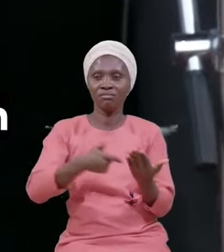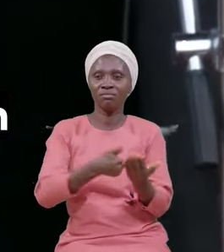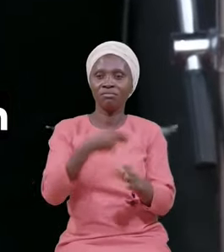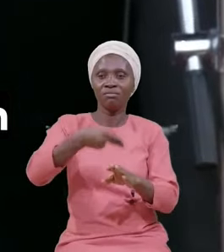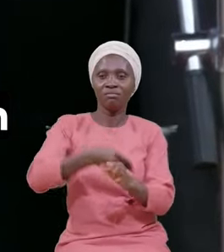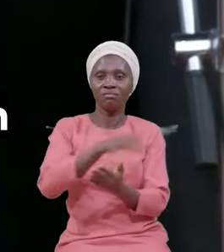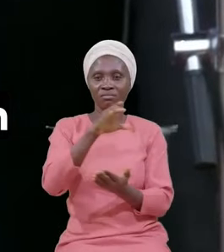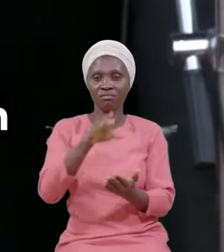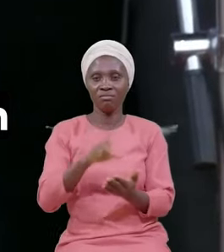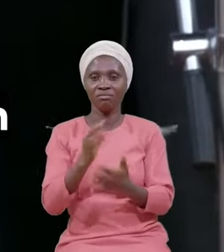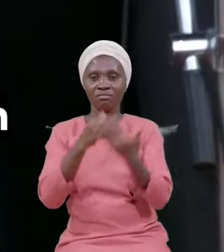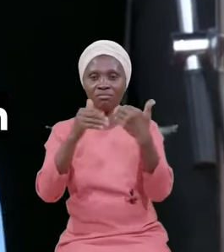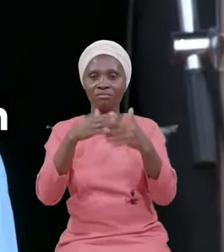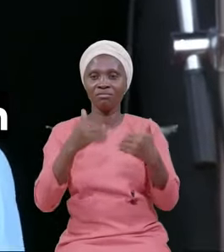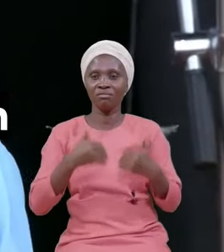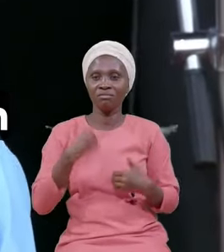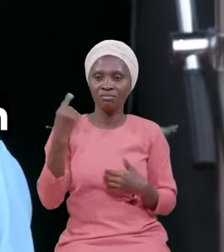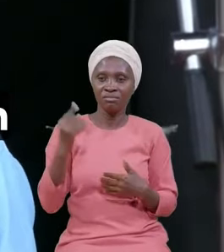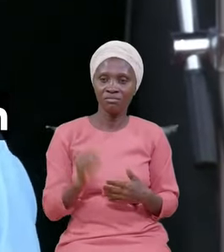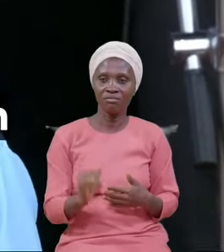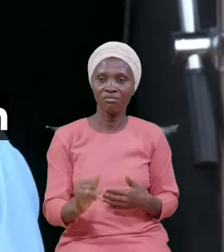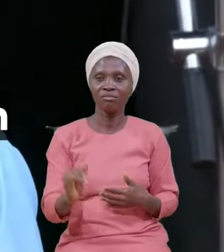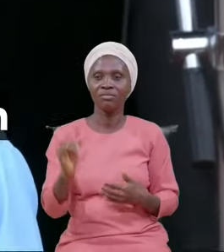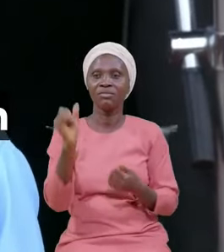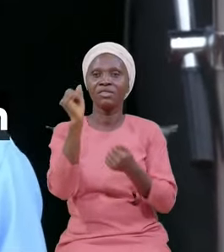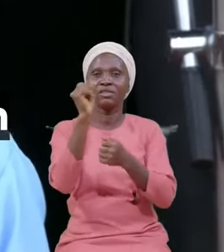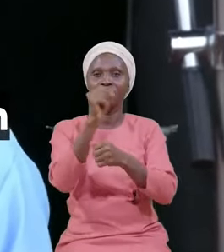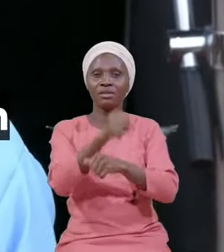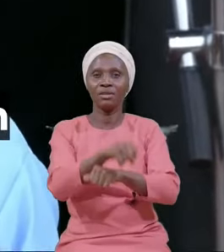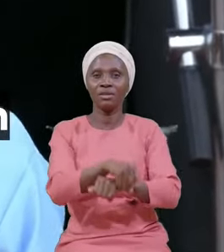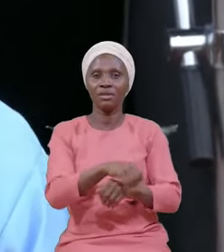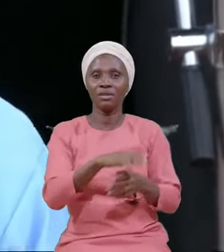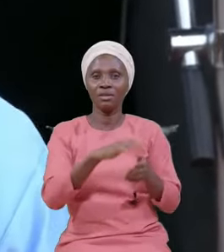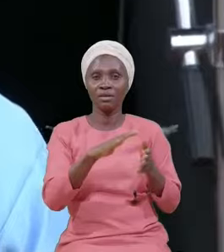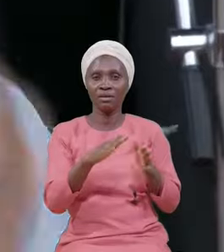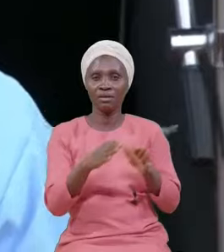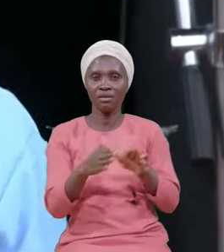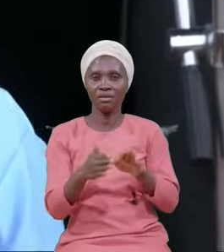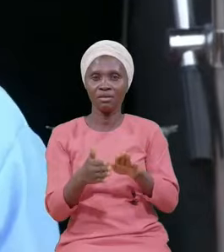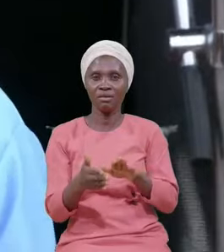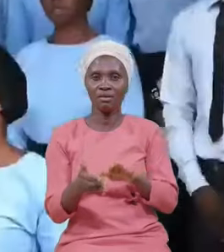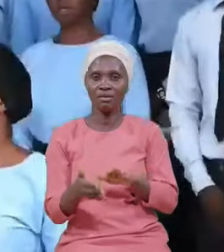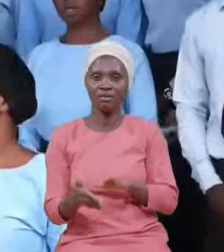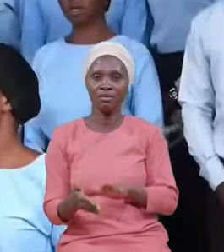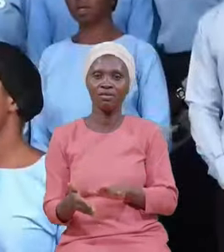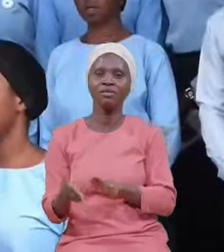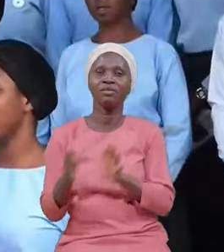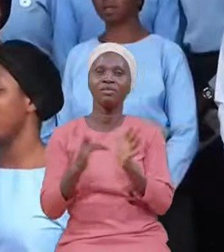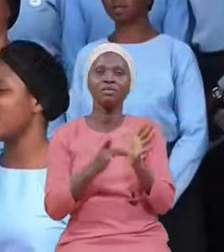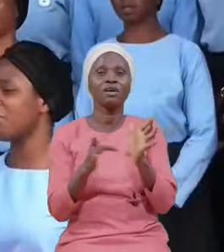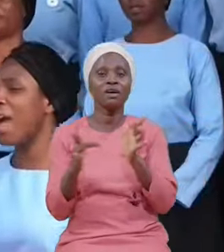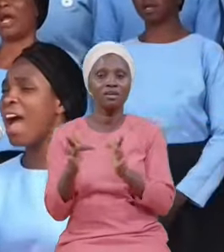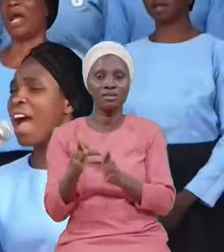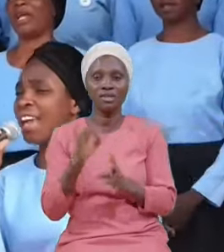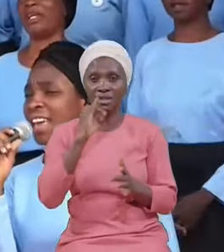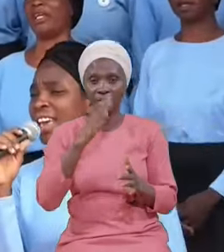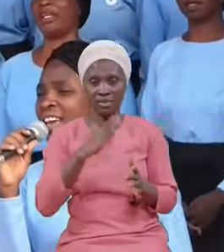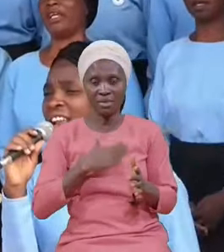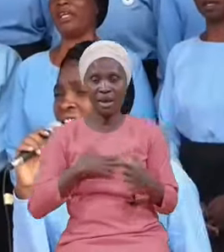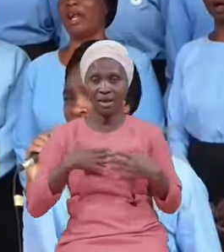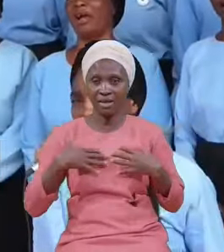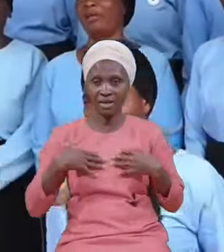has forever coner death Jesus Is